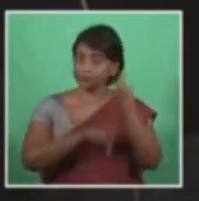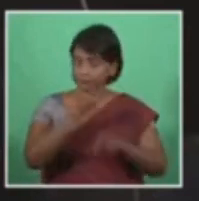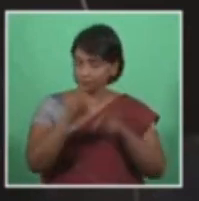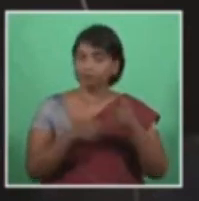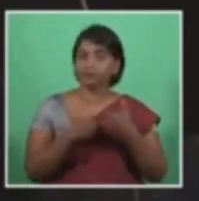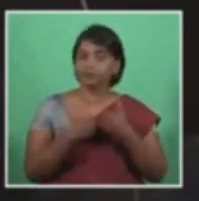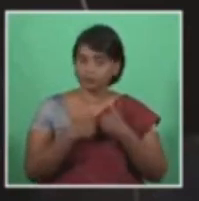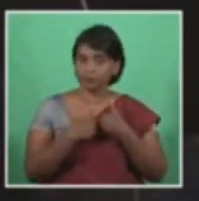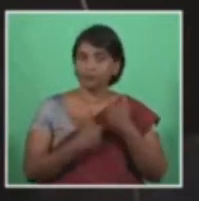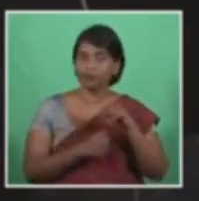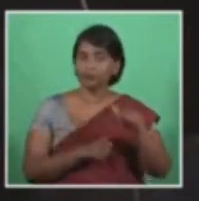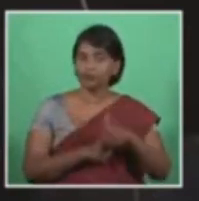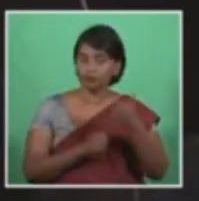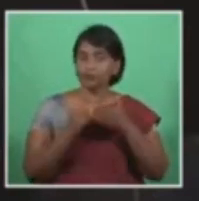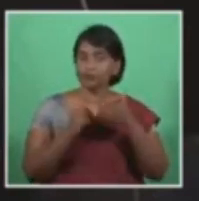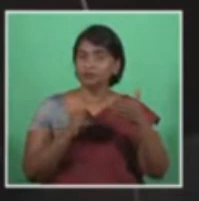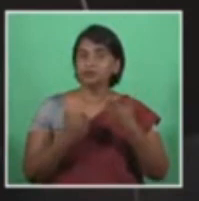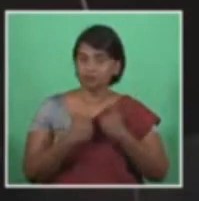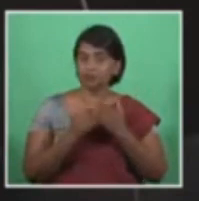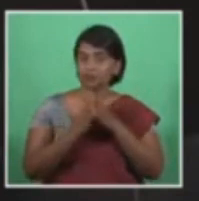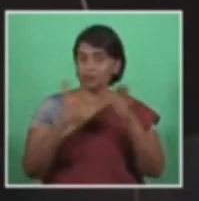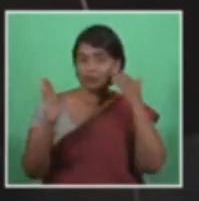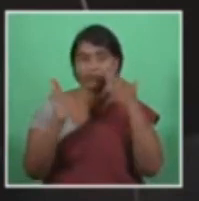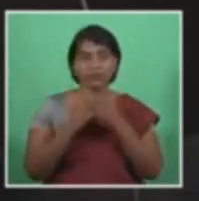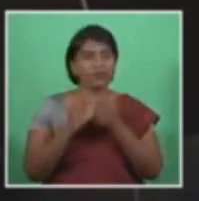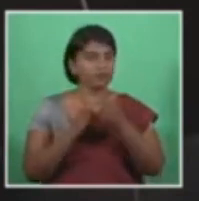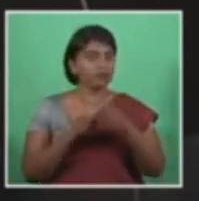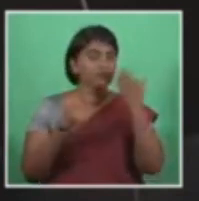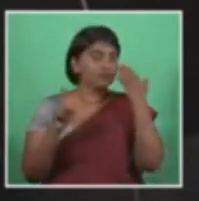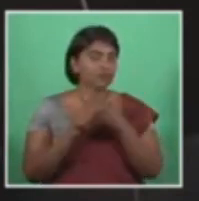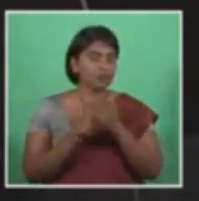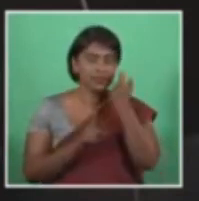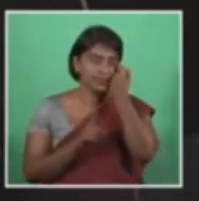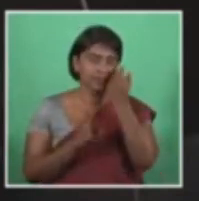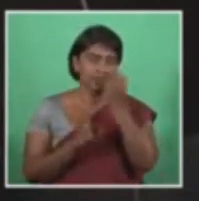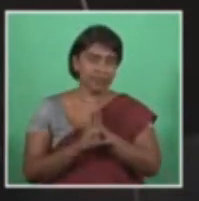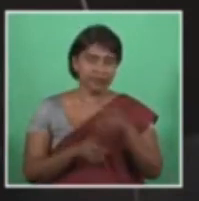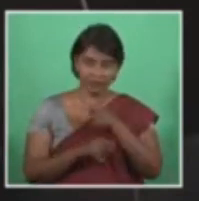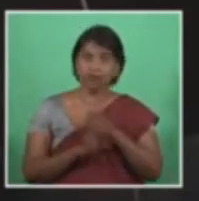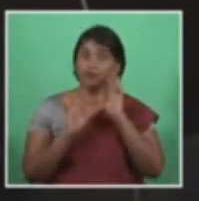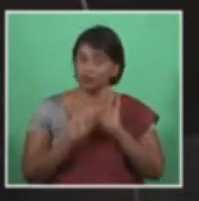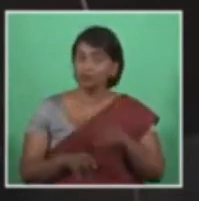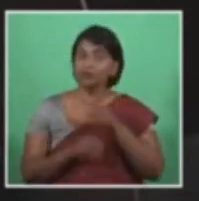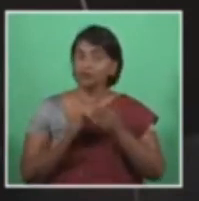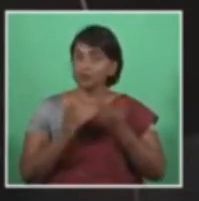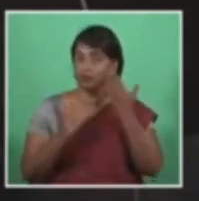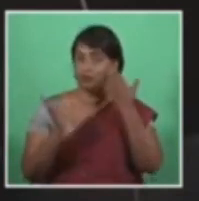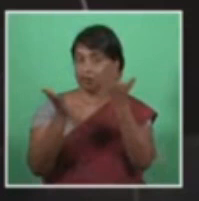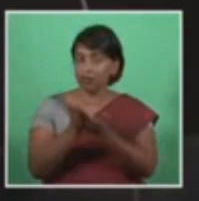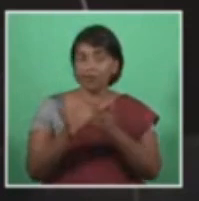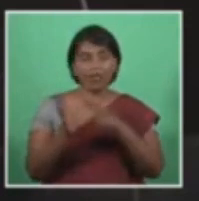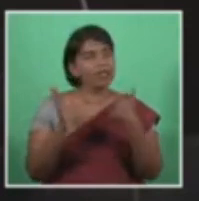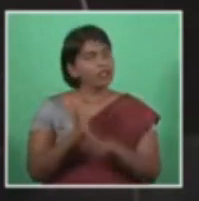that. But where in this bill that is being presented today is there a